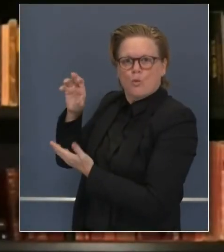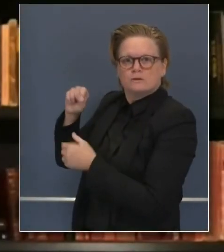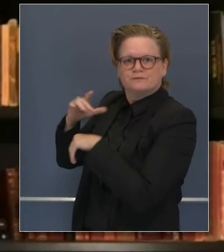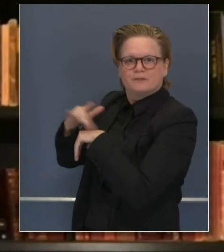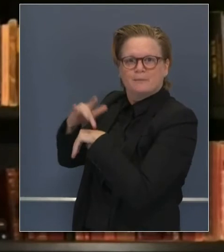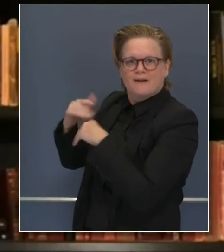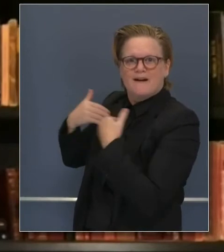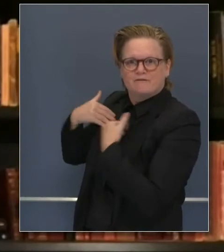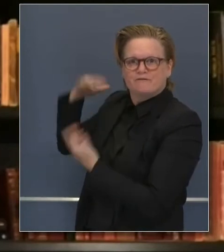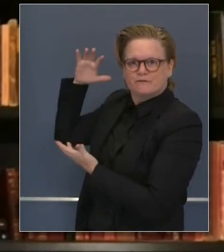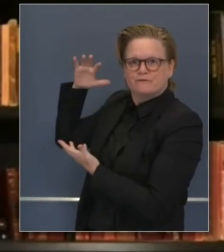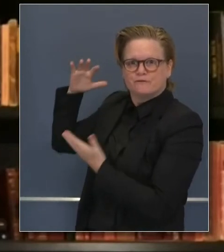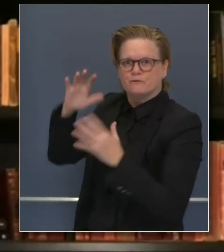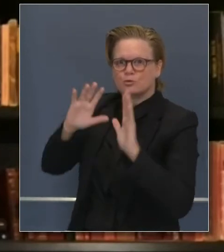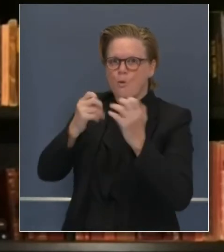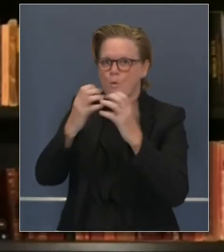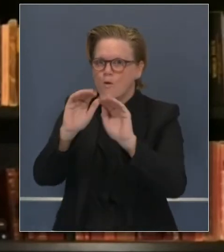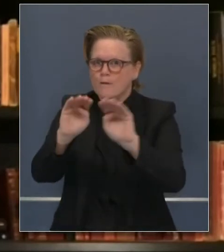David Baker, Bloomberg News.